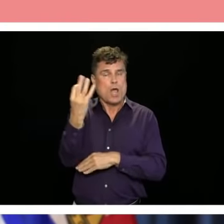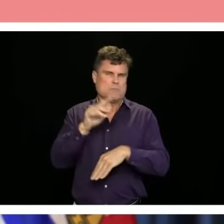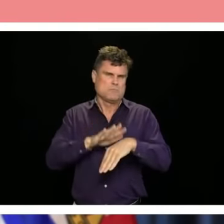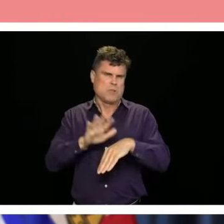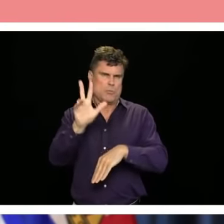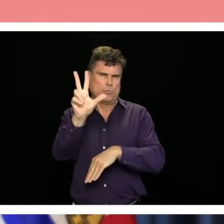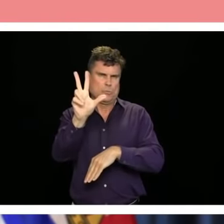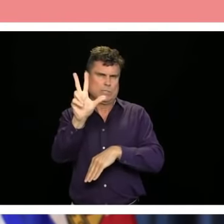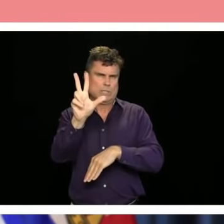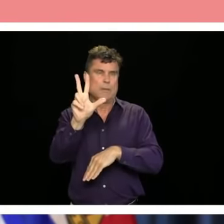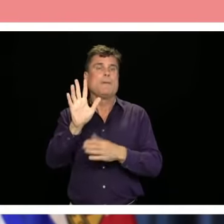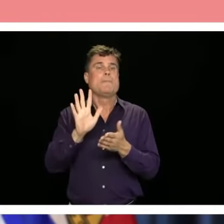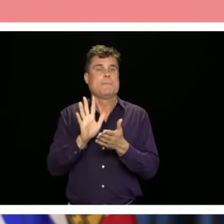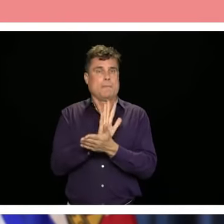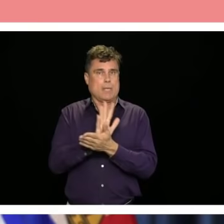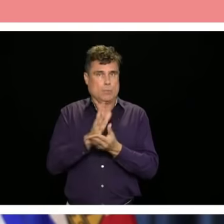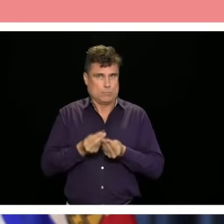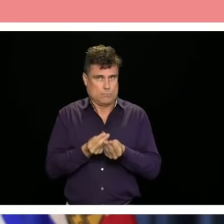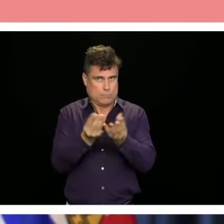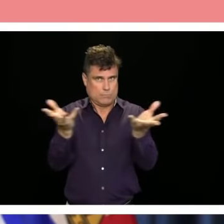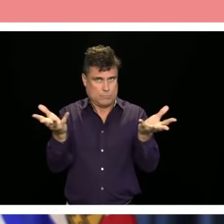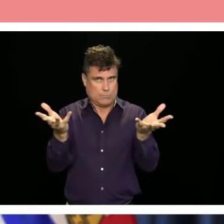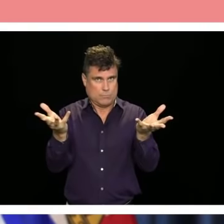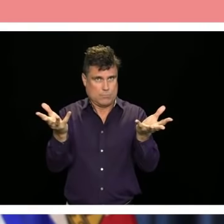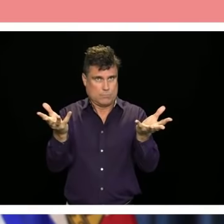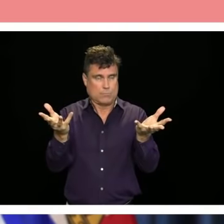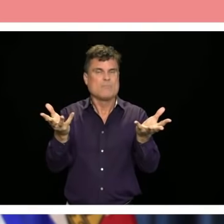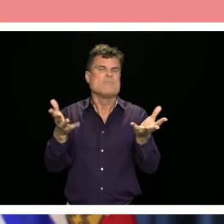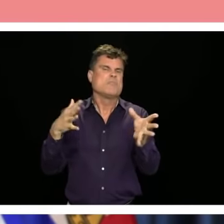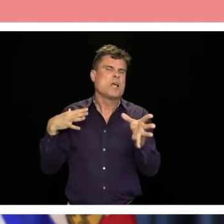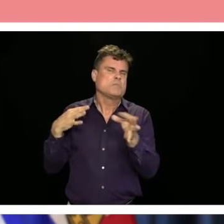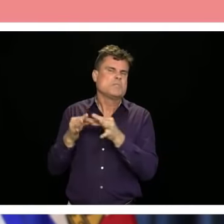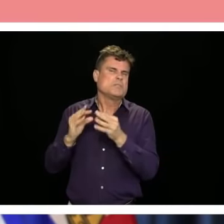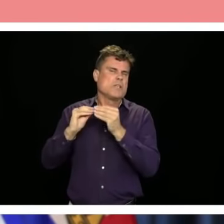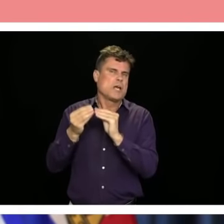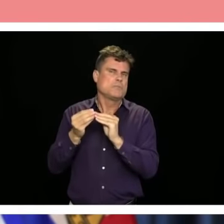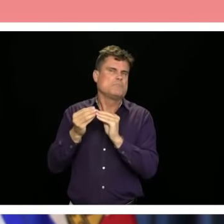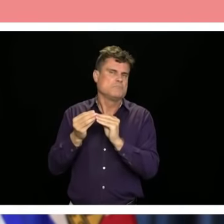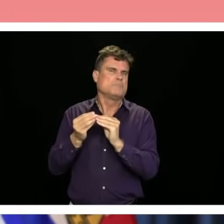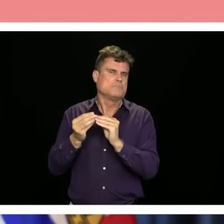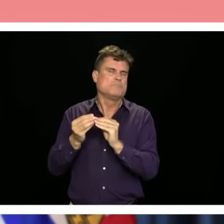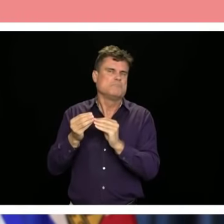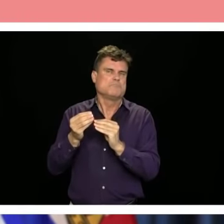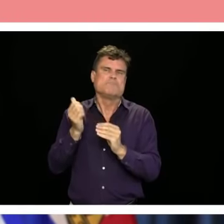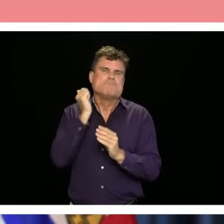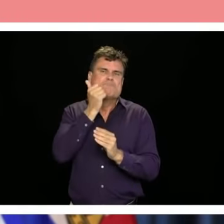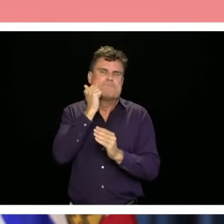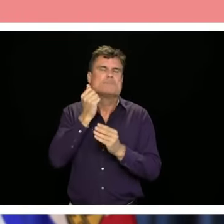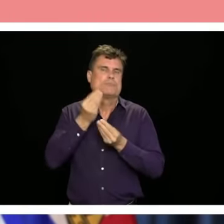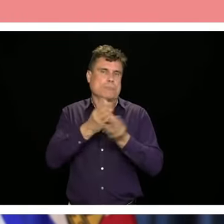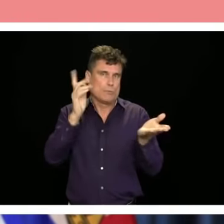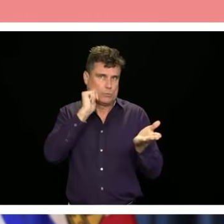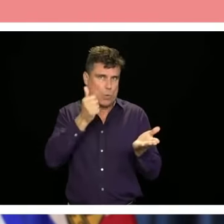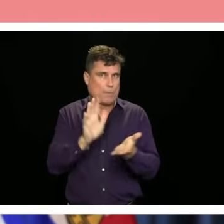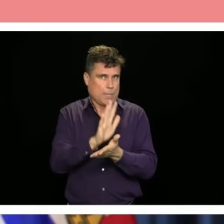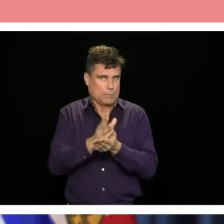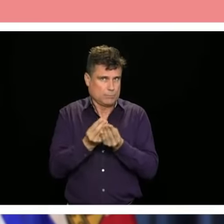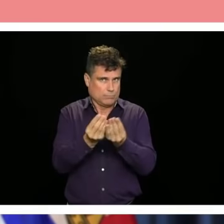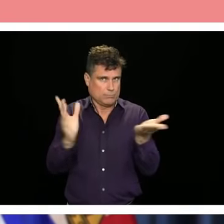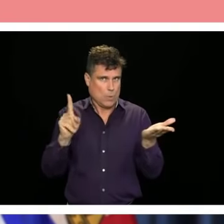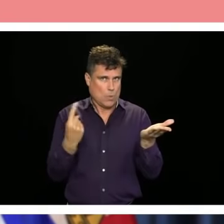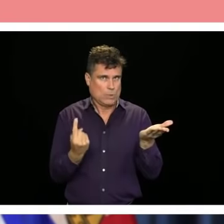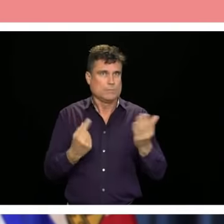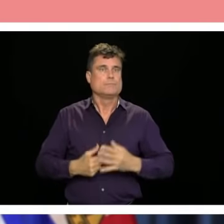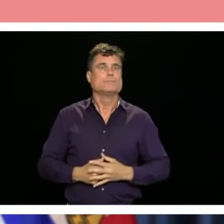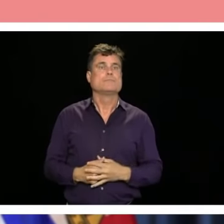with discussions of case counts and the other information that we provide on a daily basis. The following briefing to that will be